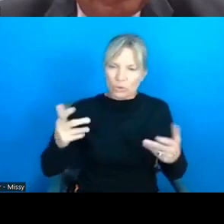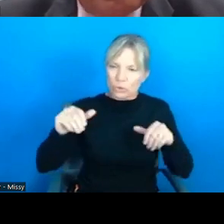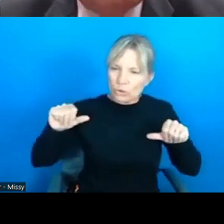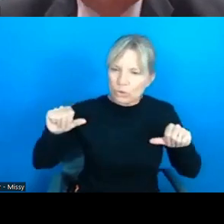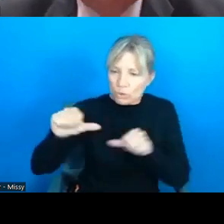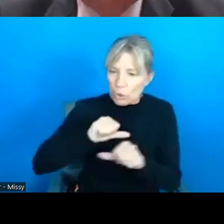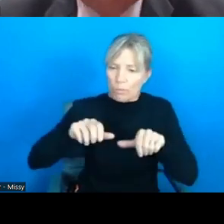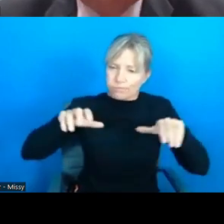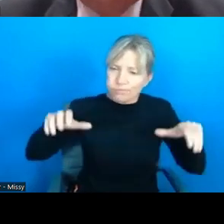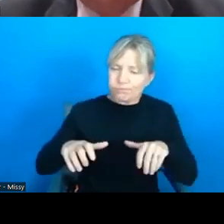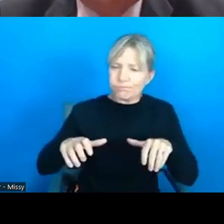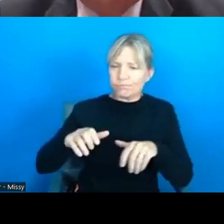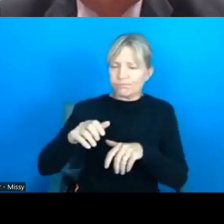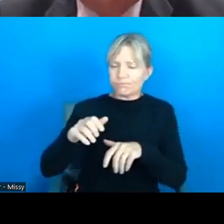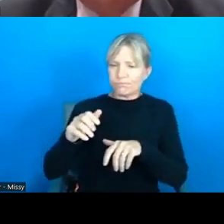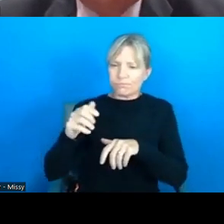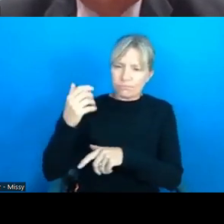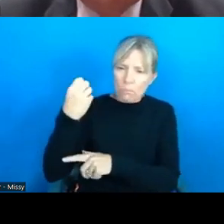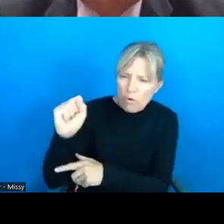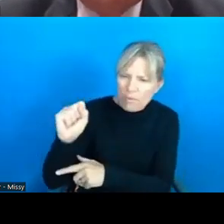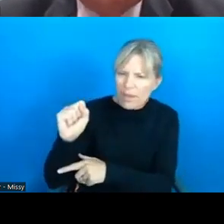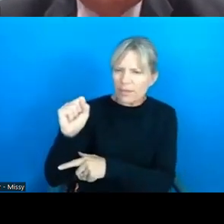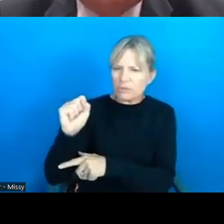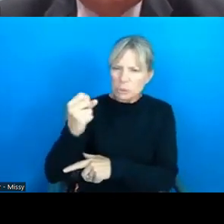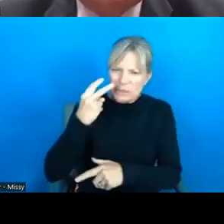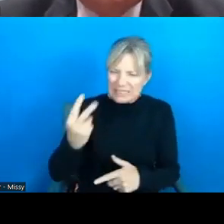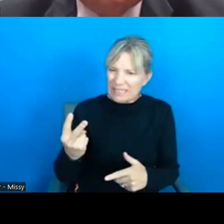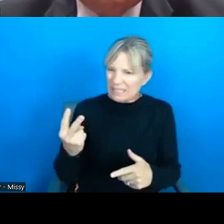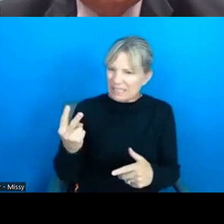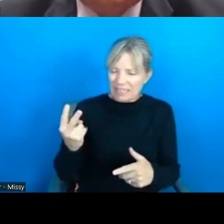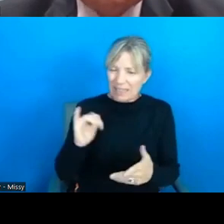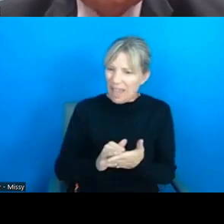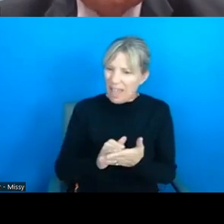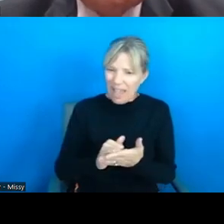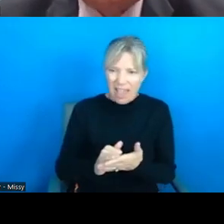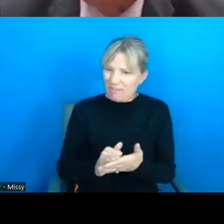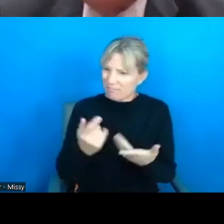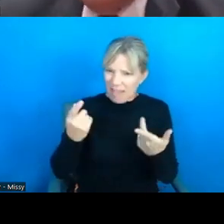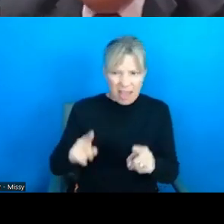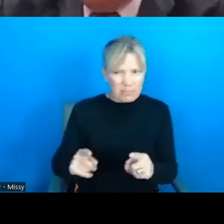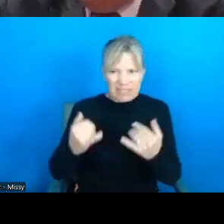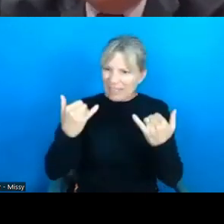activism movement coming forward in full dress now, or not?